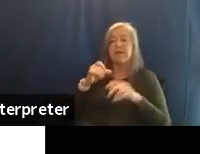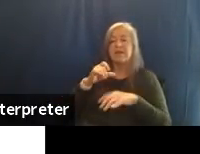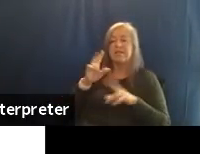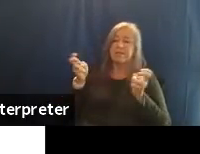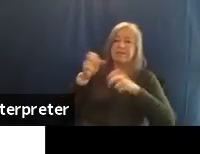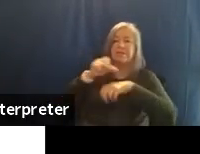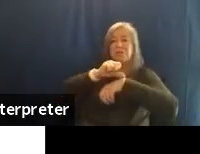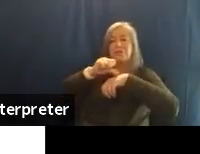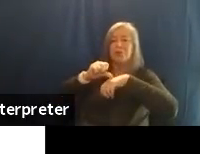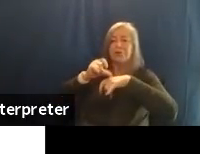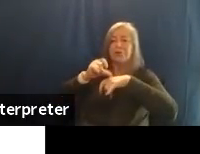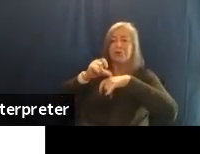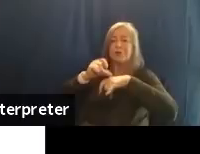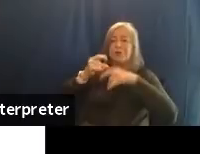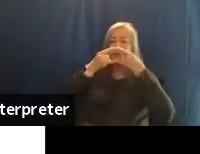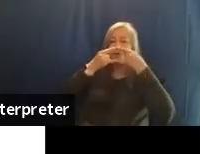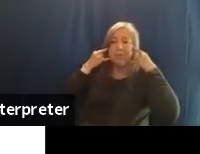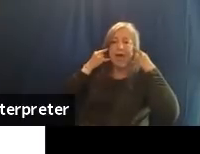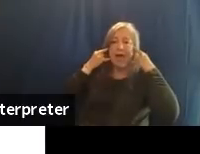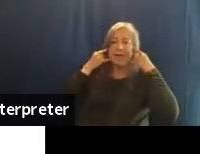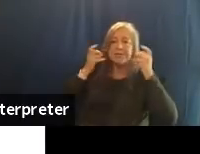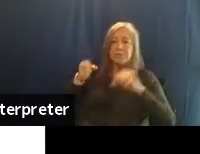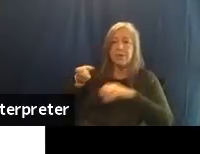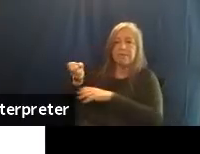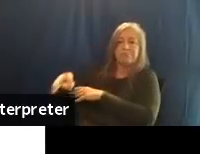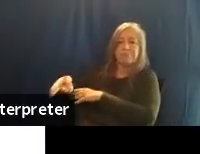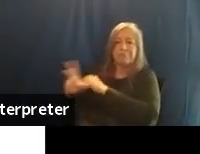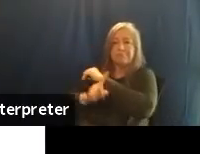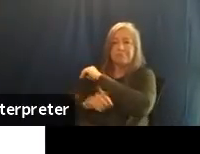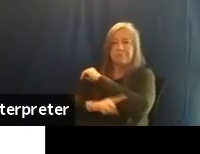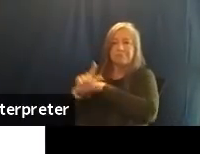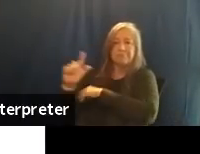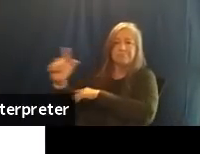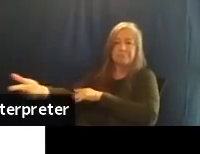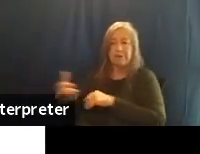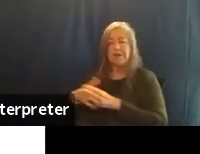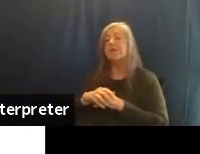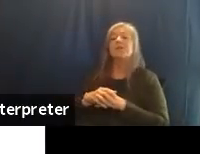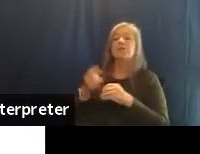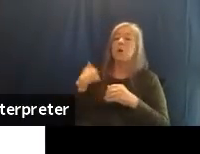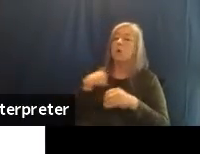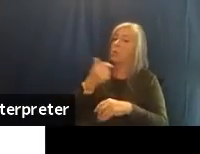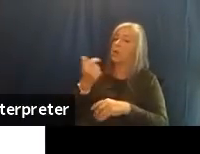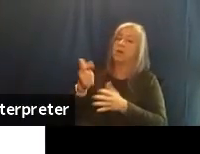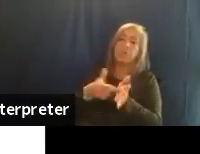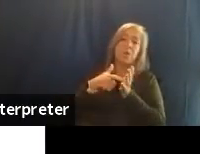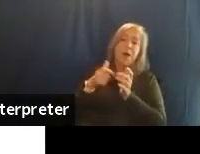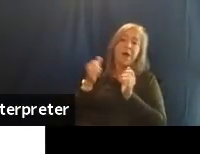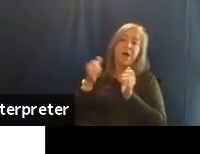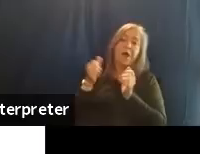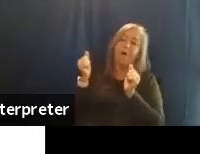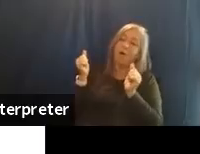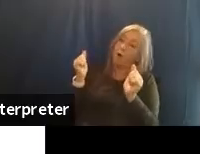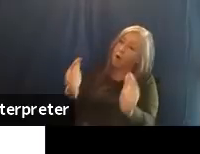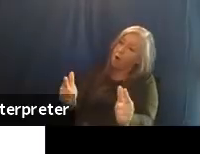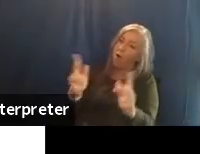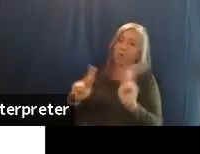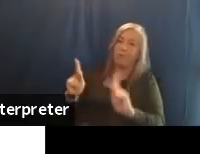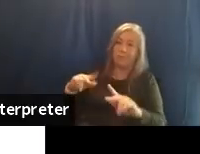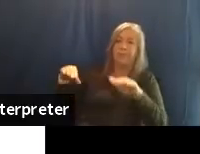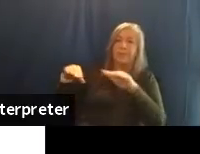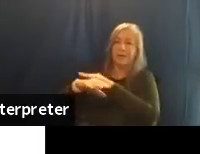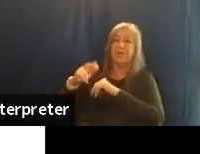of course, we do require that anybody entering our building be wearing a face covering. And so if they do not have those, we would provide one for them.